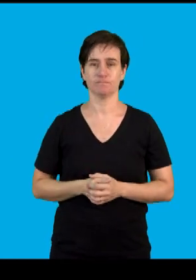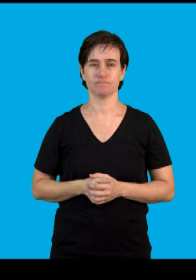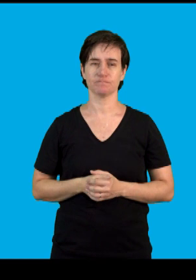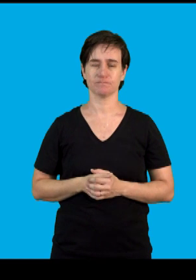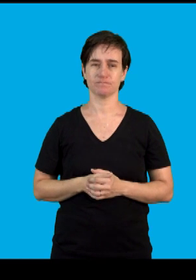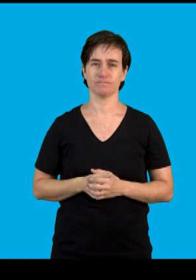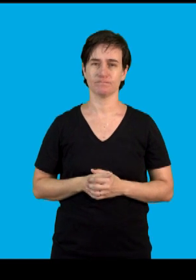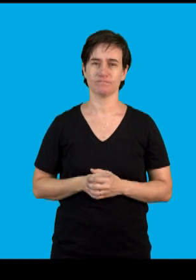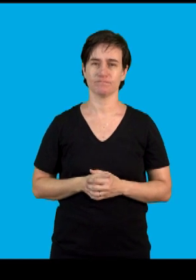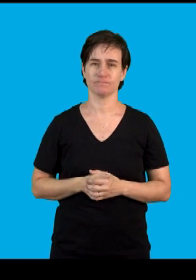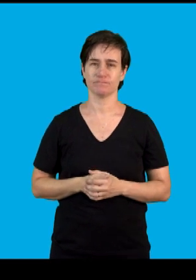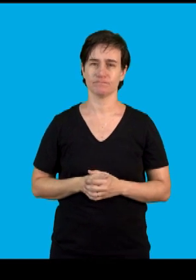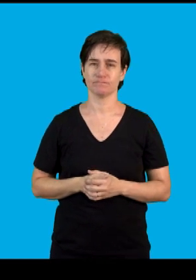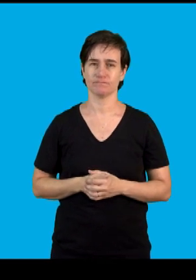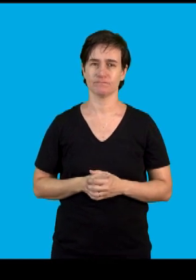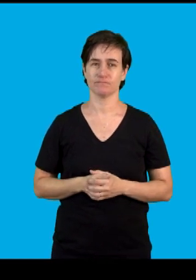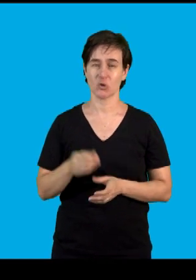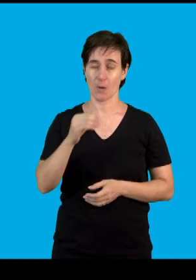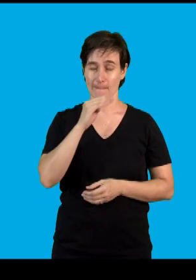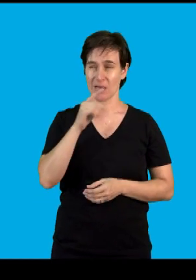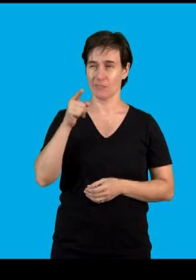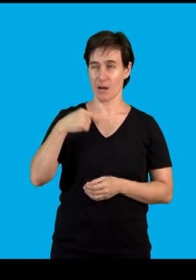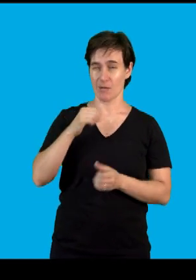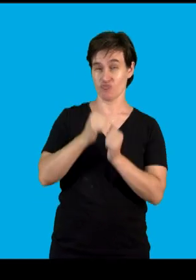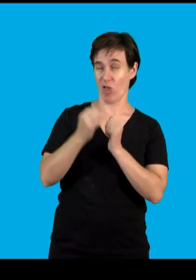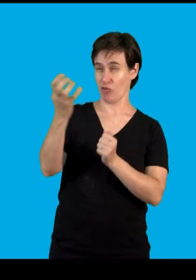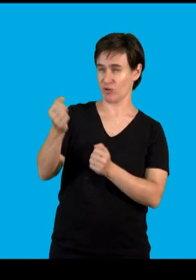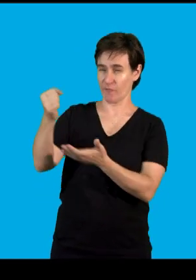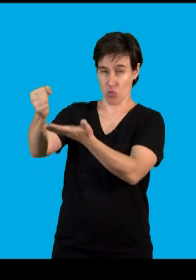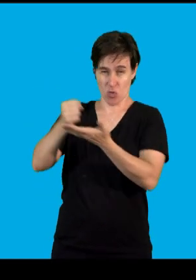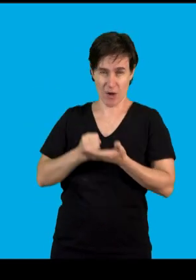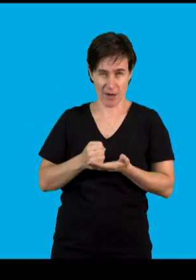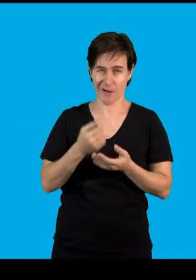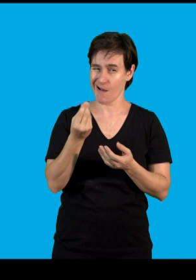do is you are going to take the donation, that's